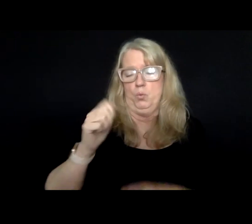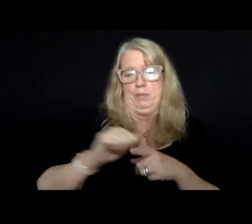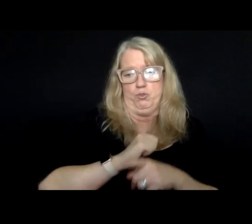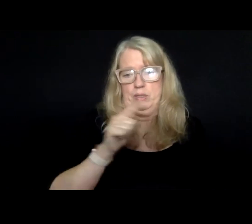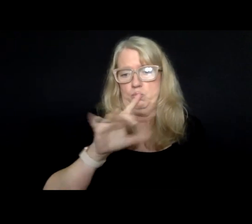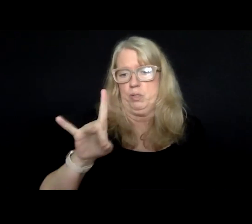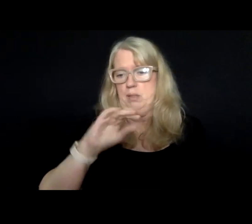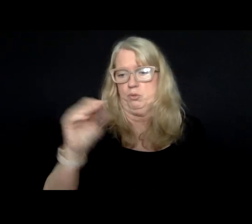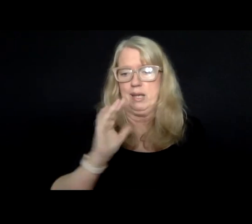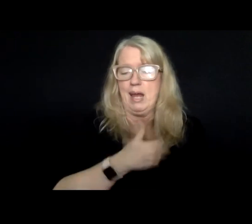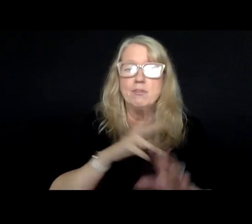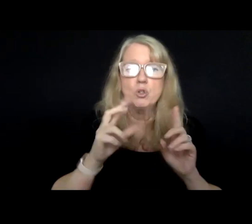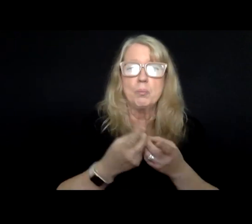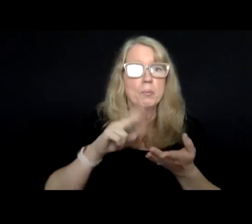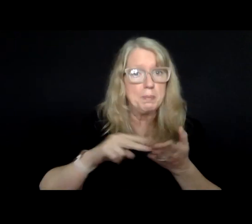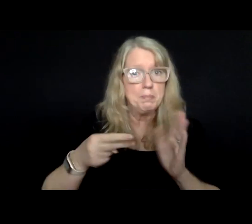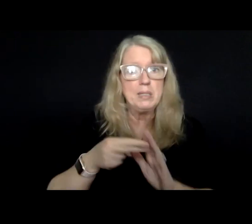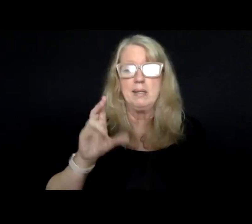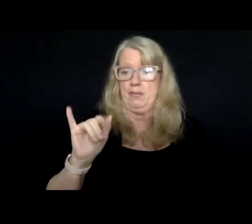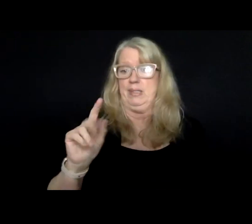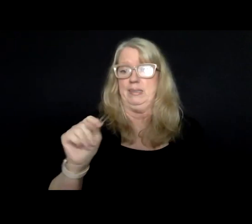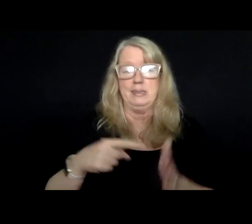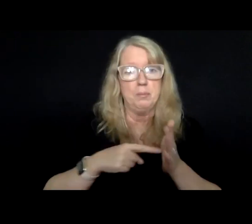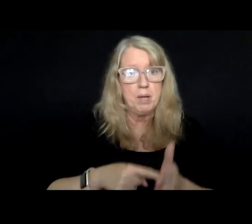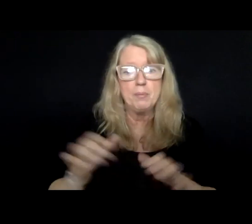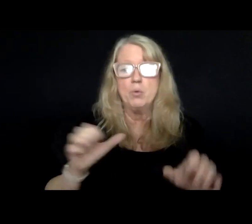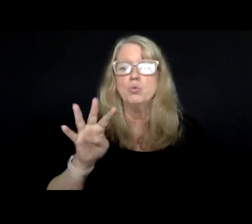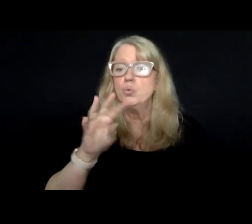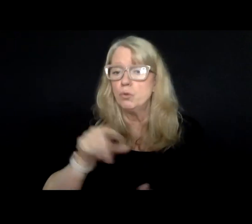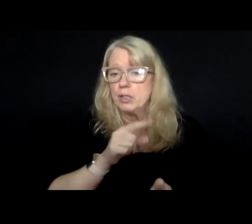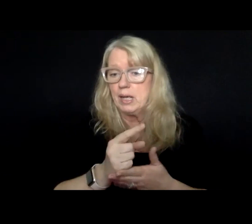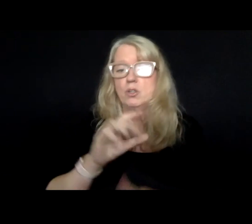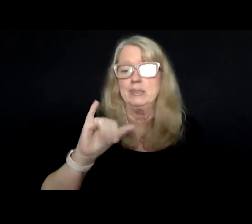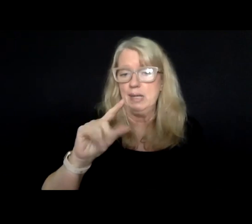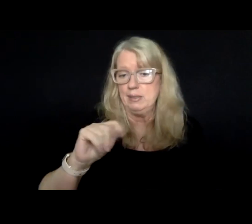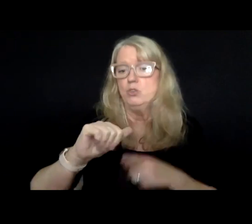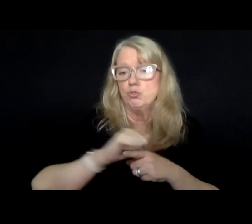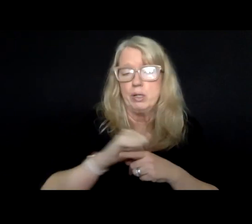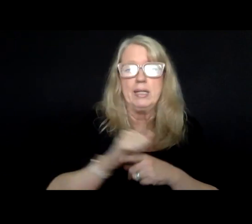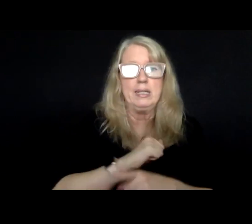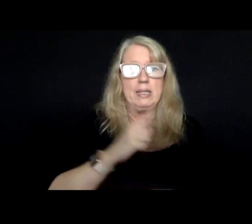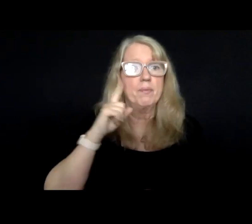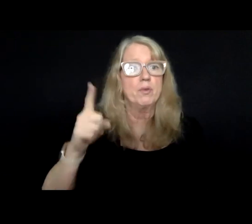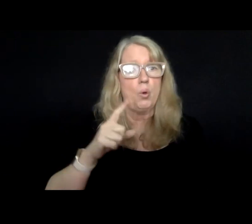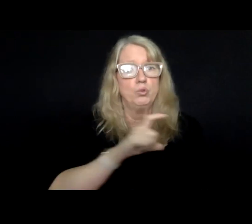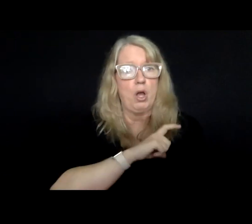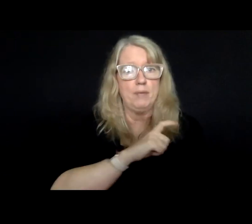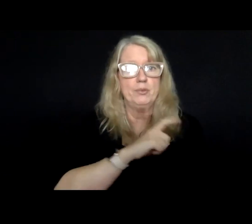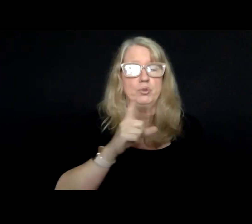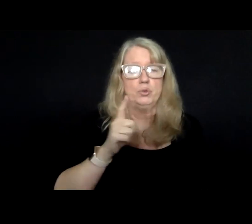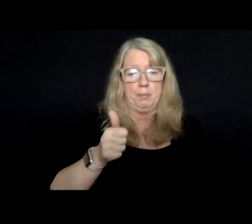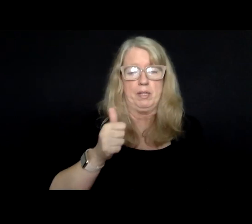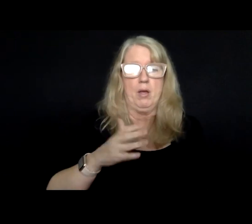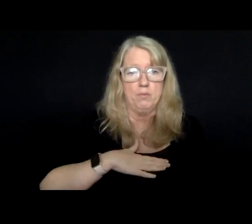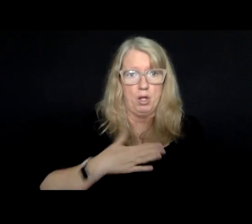of our department. And what I mean by that is in the CIT model, we do the 40-hour CIT training. Officers voluntarily